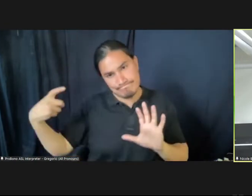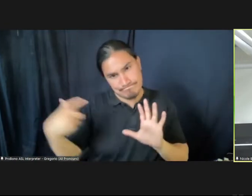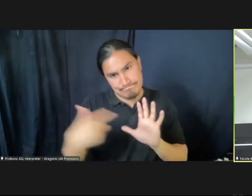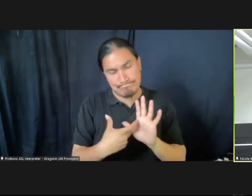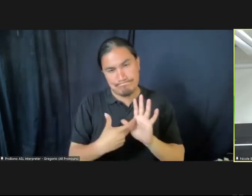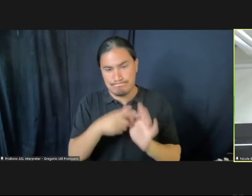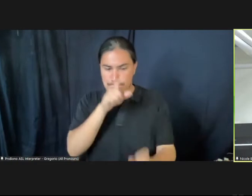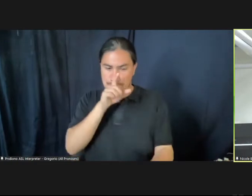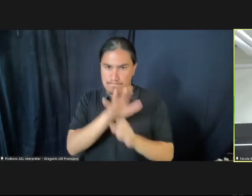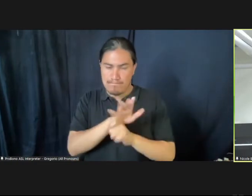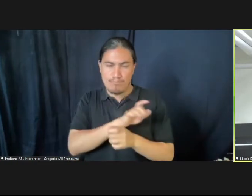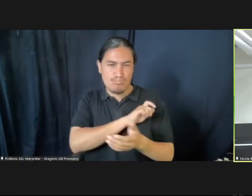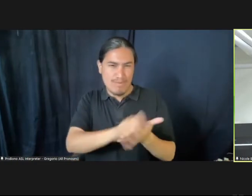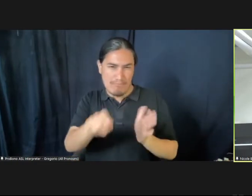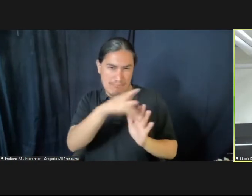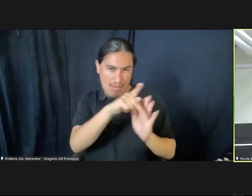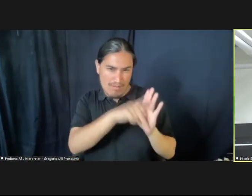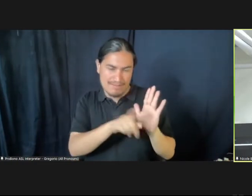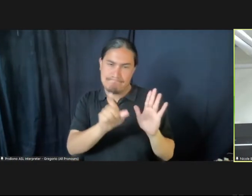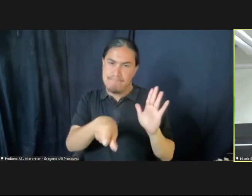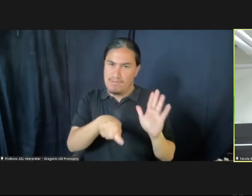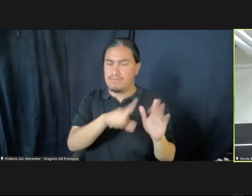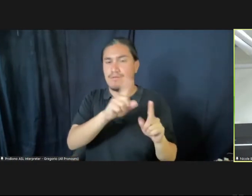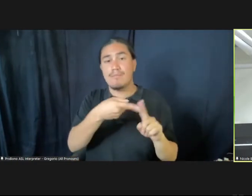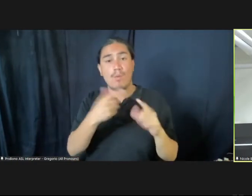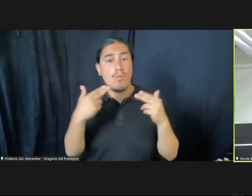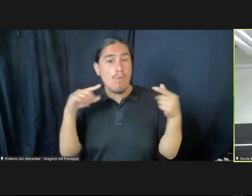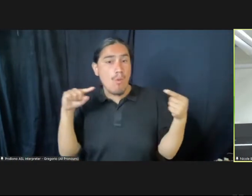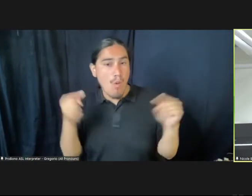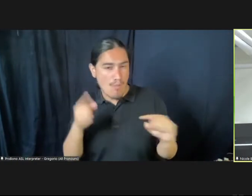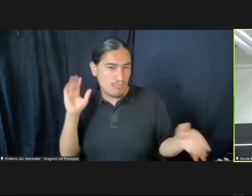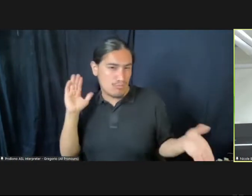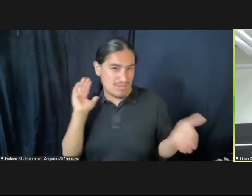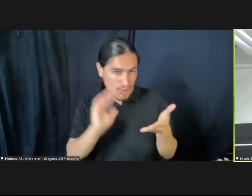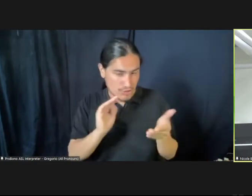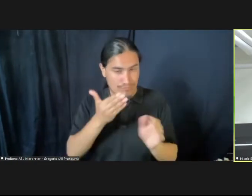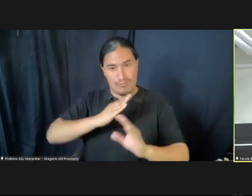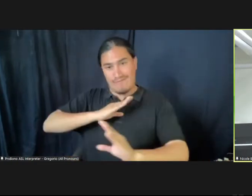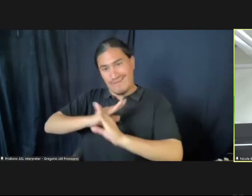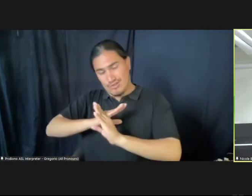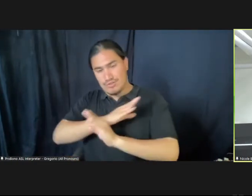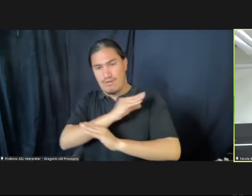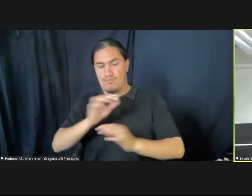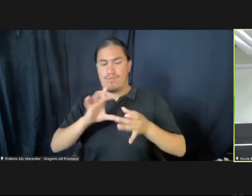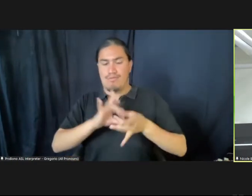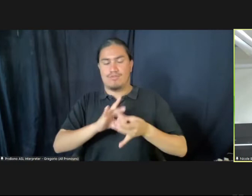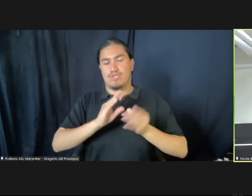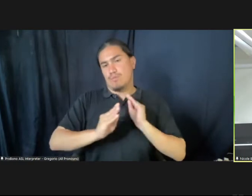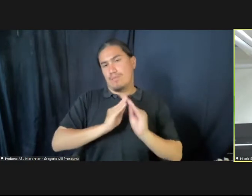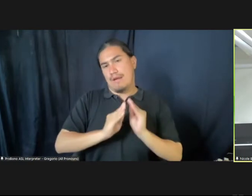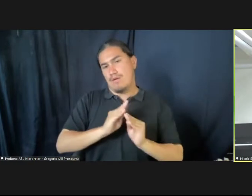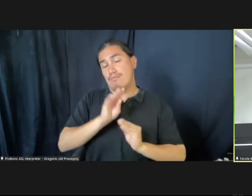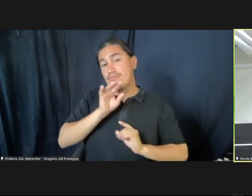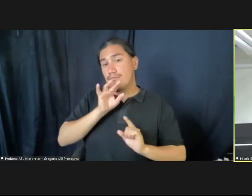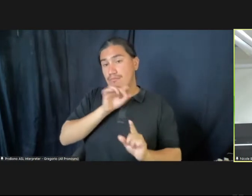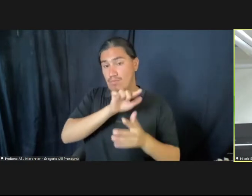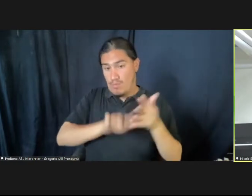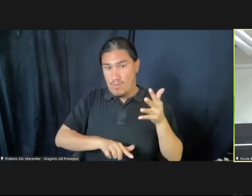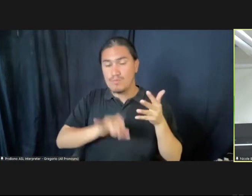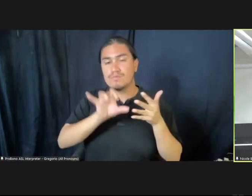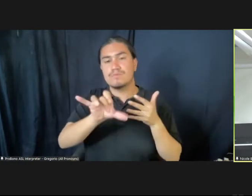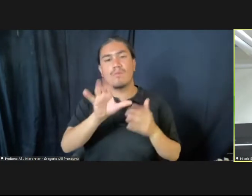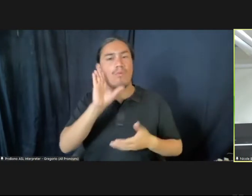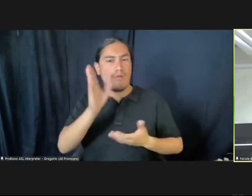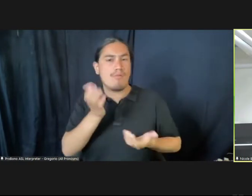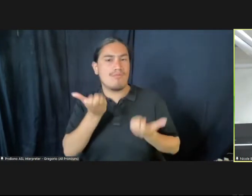commitment through written policy about harm reduction, harm prevention, and relationship repair. These tenets provide the